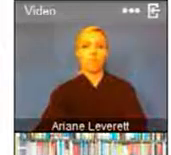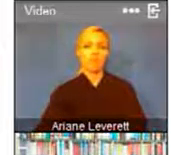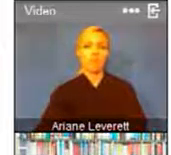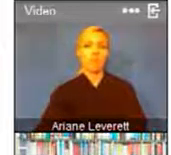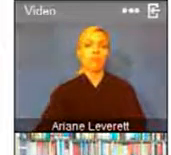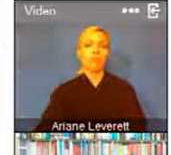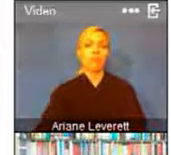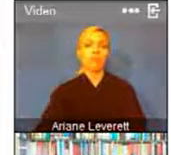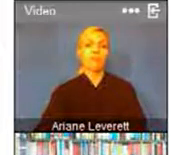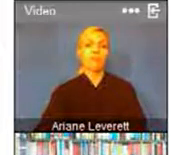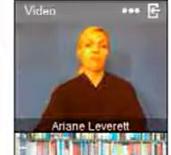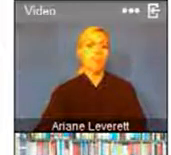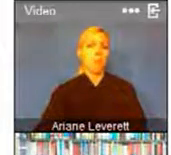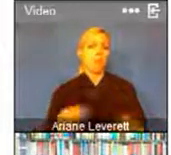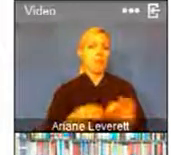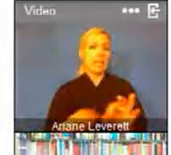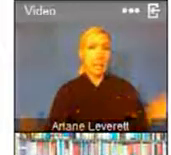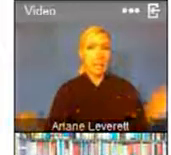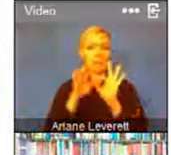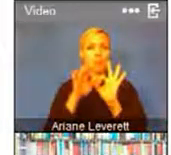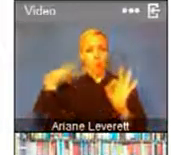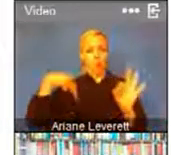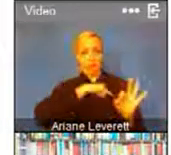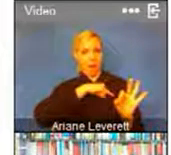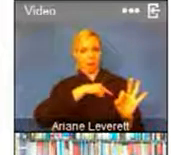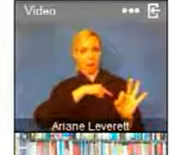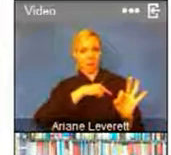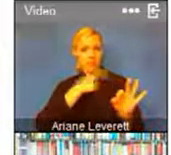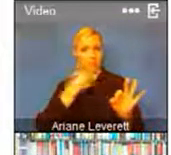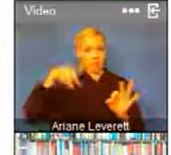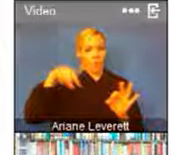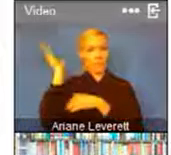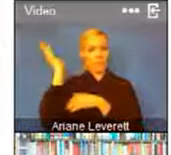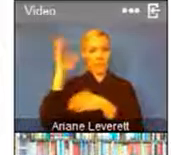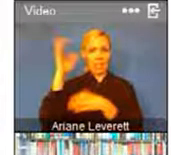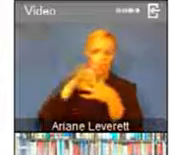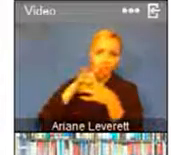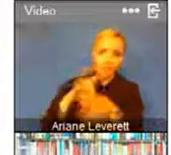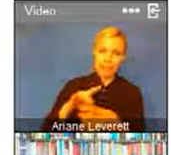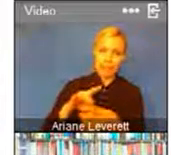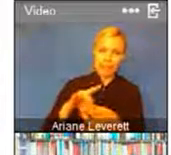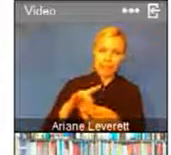their opportunities and their societies, is too devastating to continue.